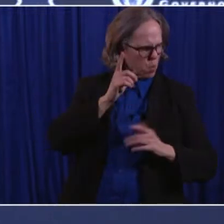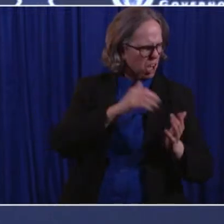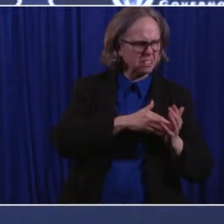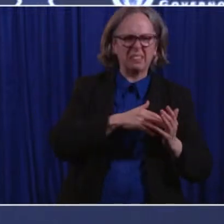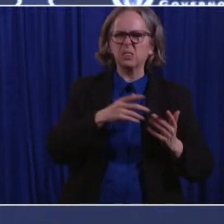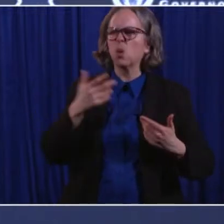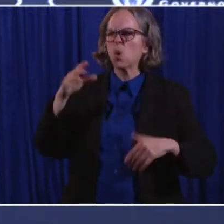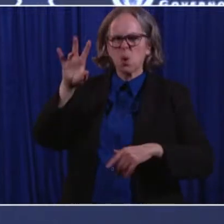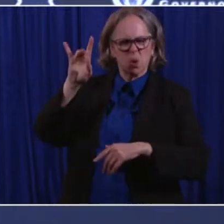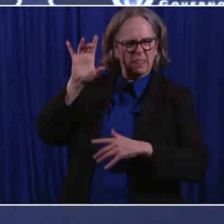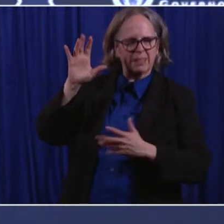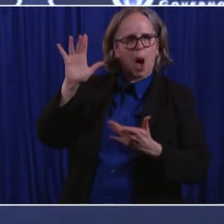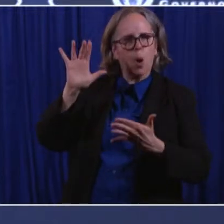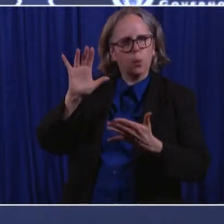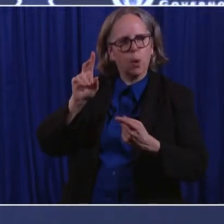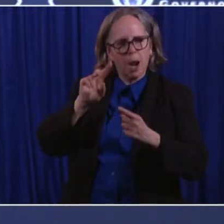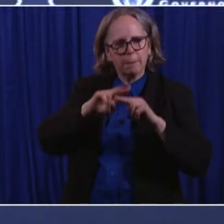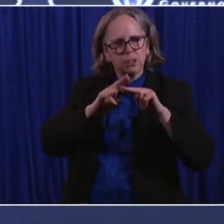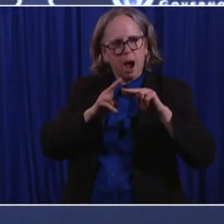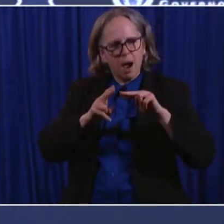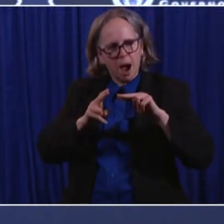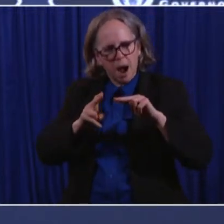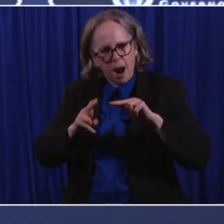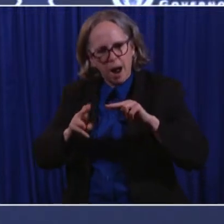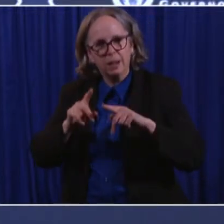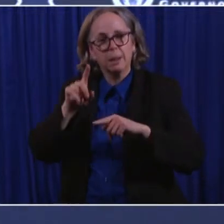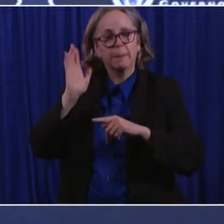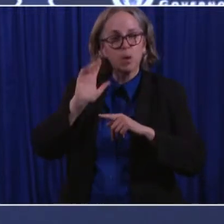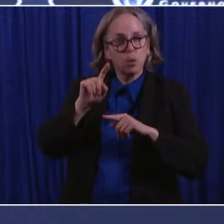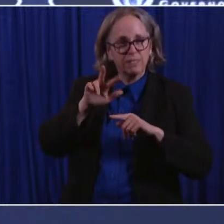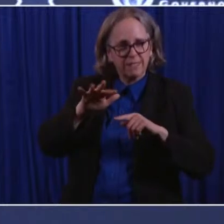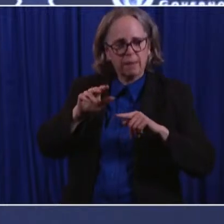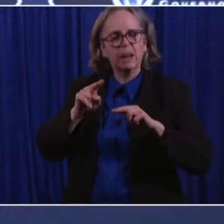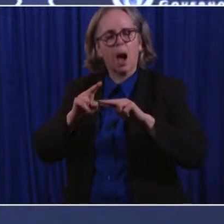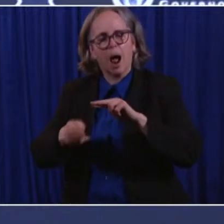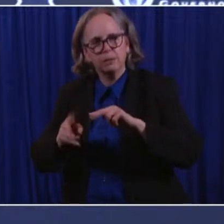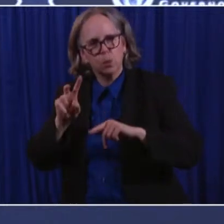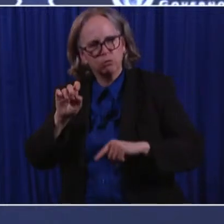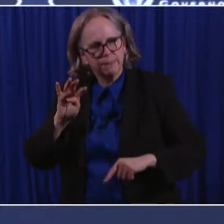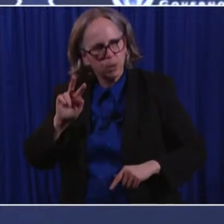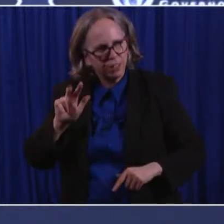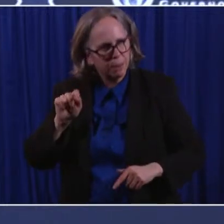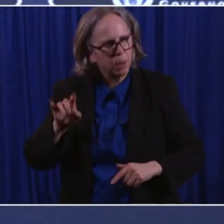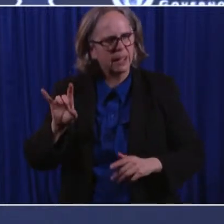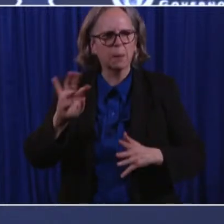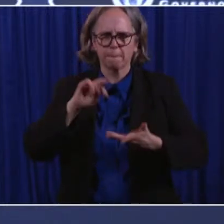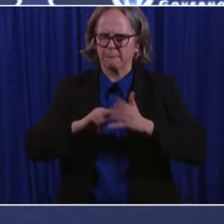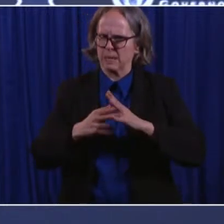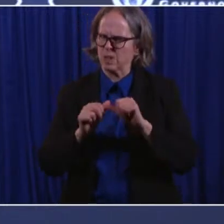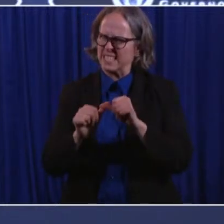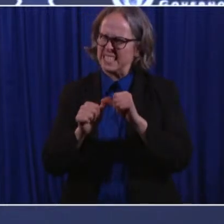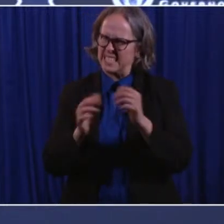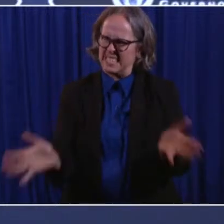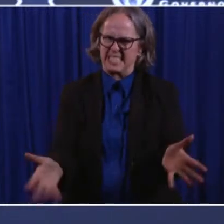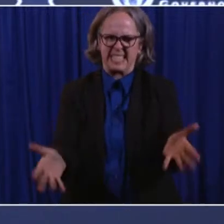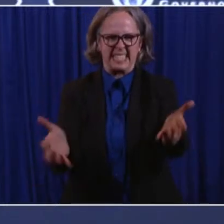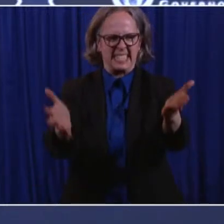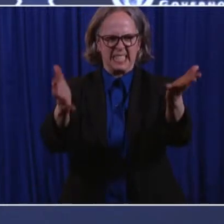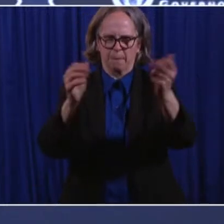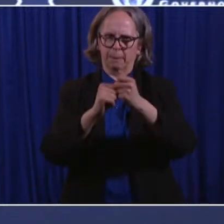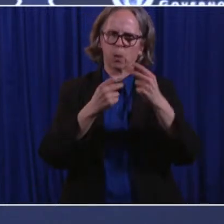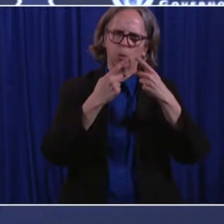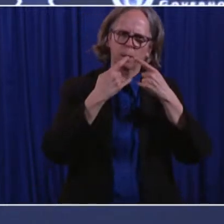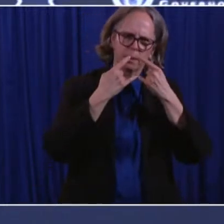to be fought every single day. We need to keep wearing our masks. We need to keep getting vaccinated and try to drive this